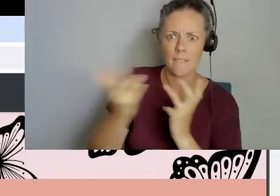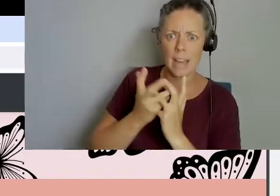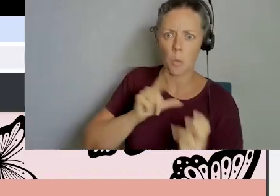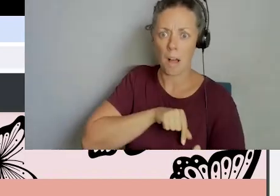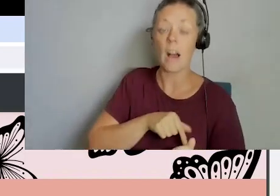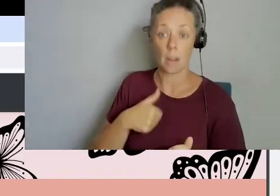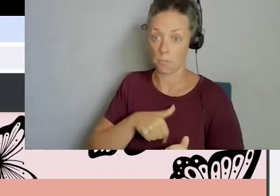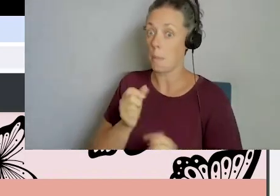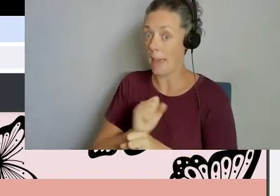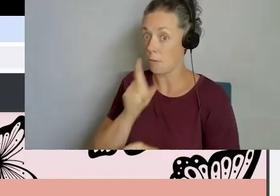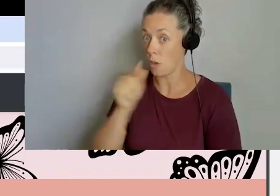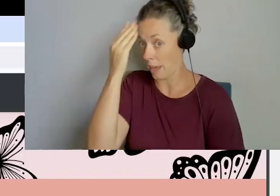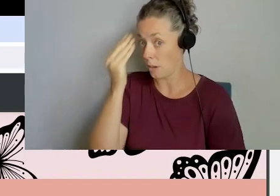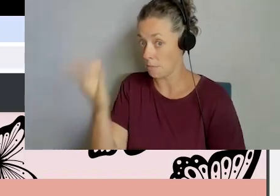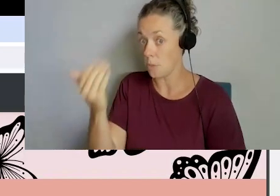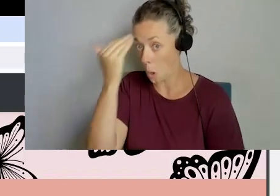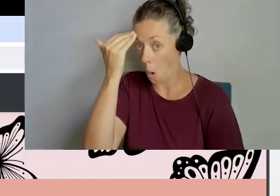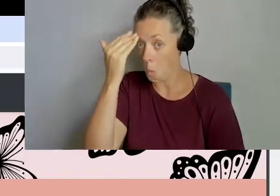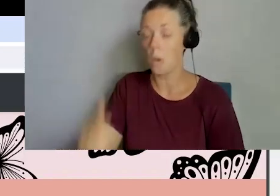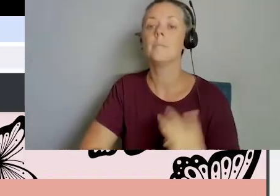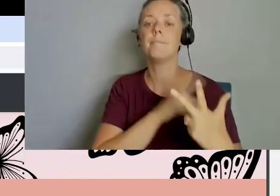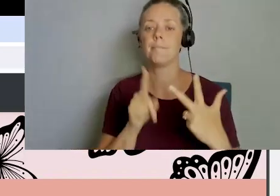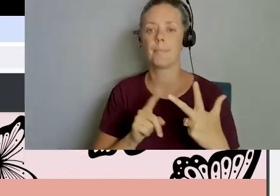Financially, that's another big thing.